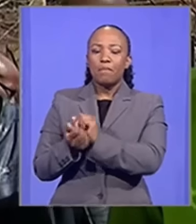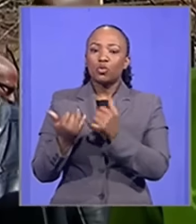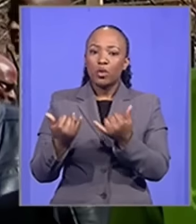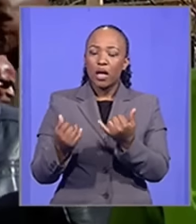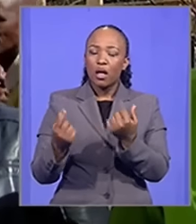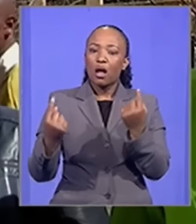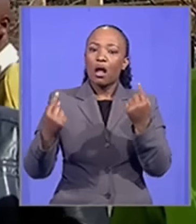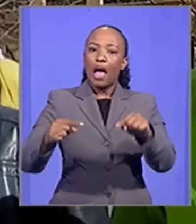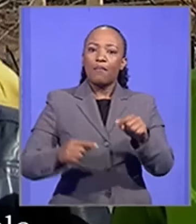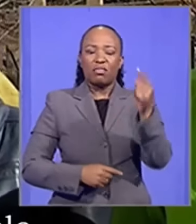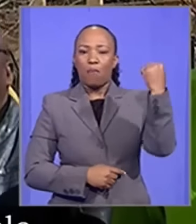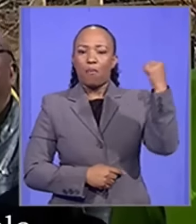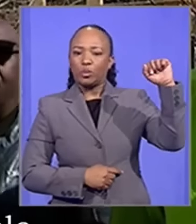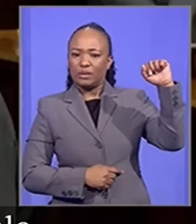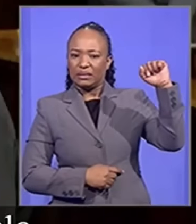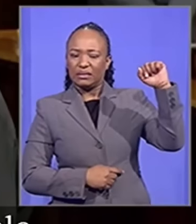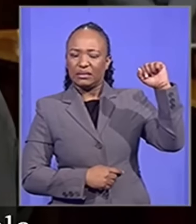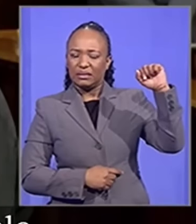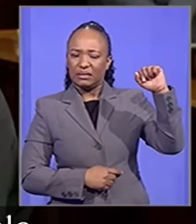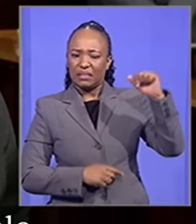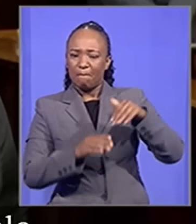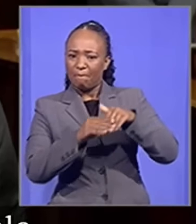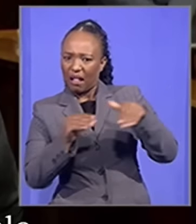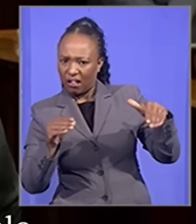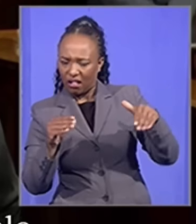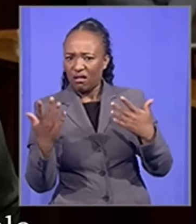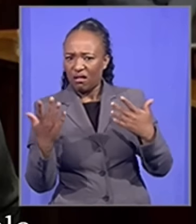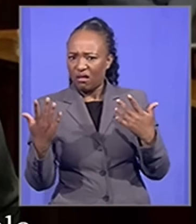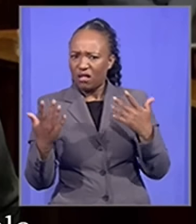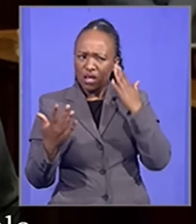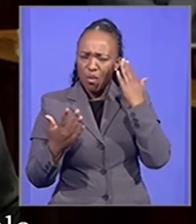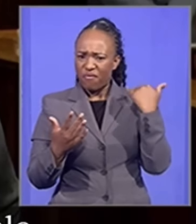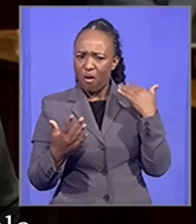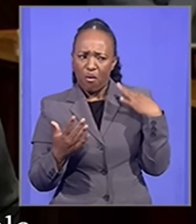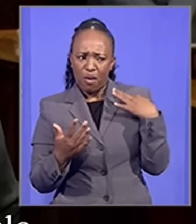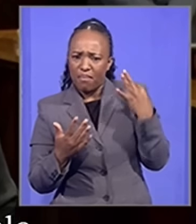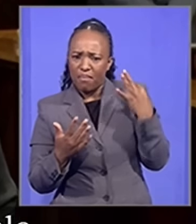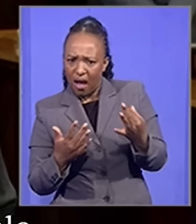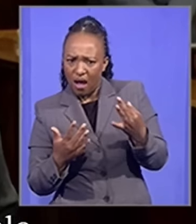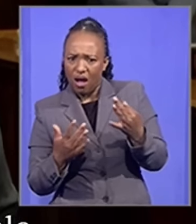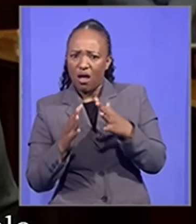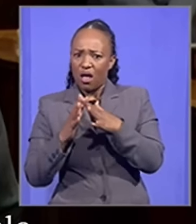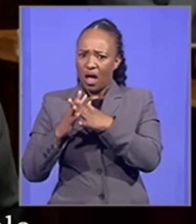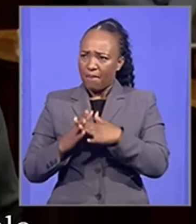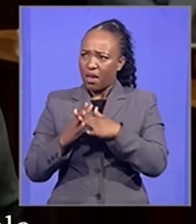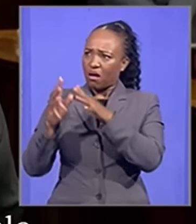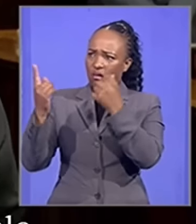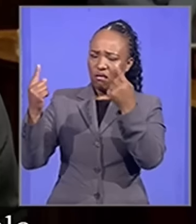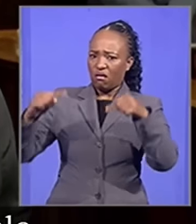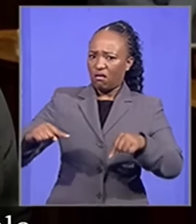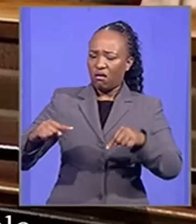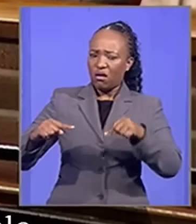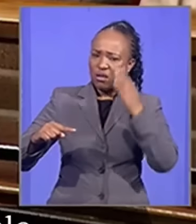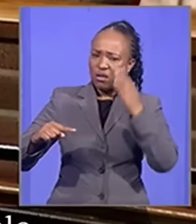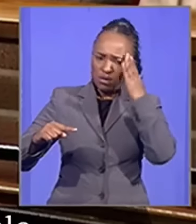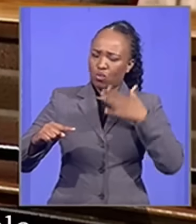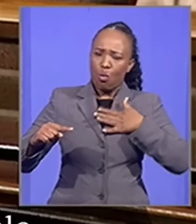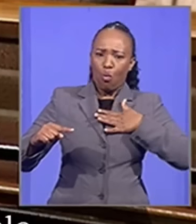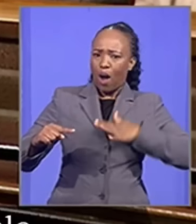well when she was applying with the state secretary in the United States that he doesn't want to come here and all